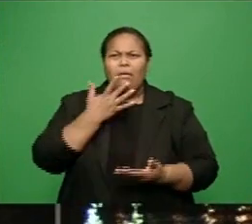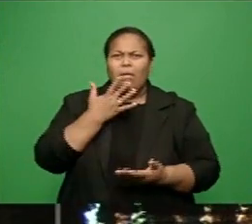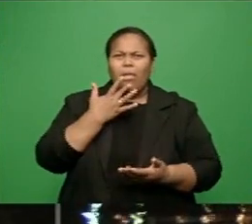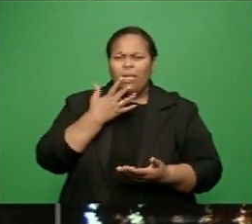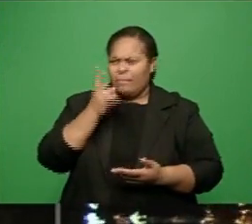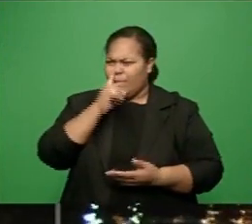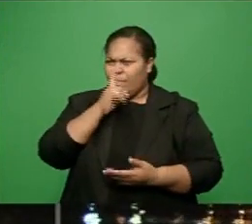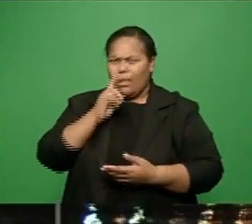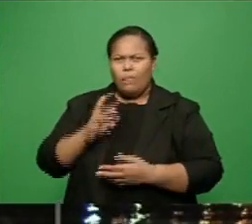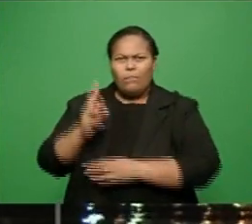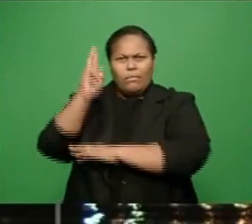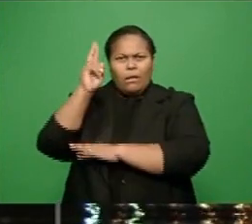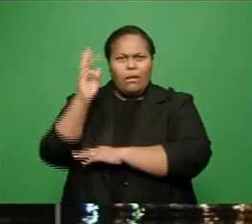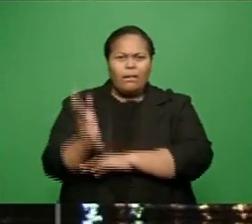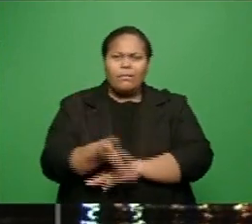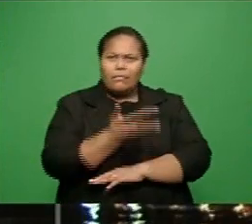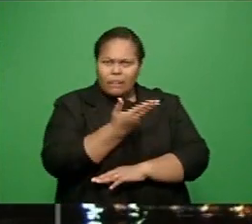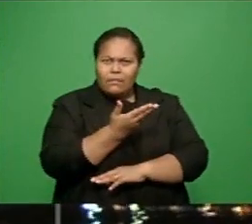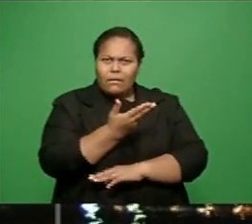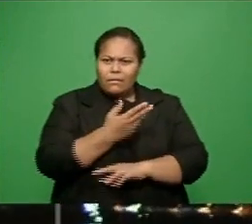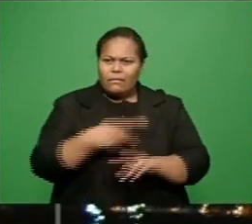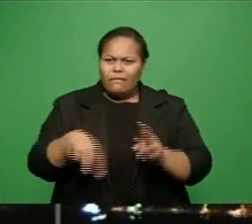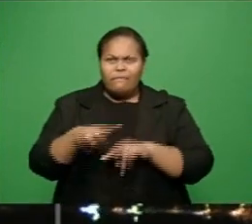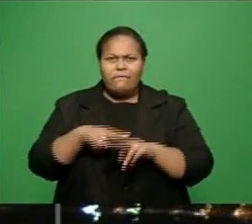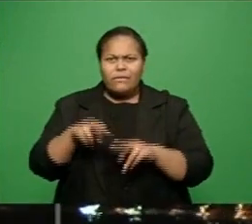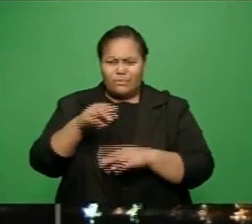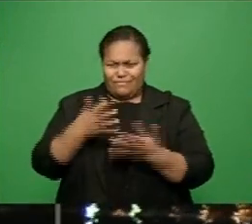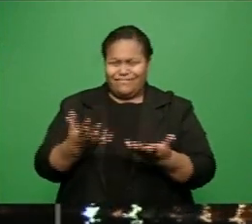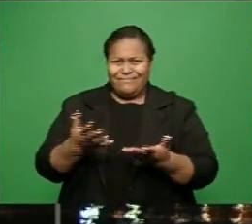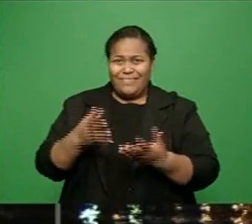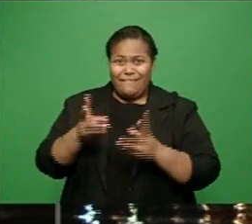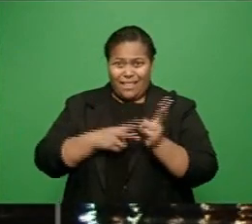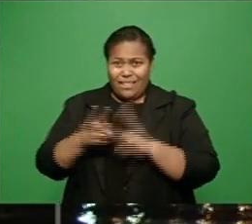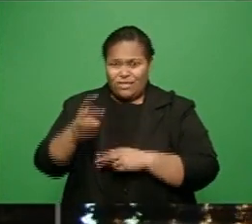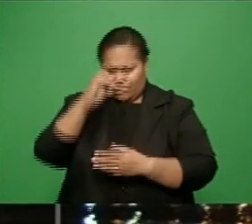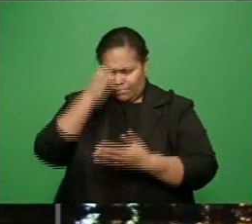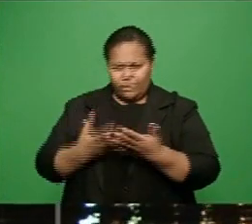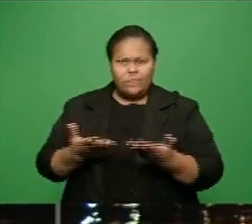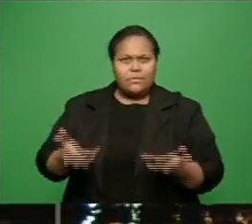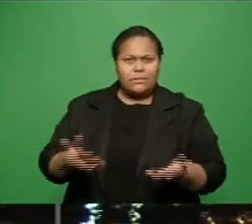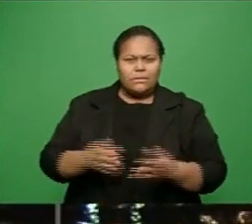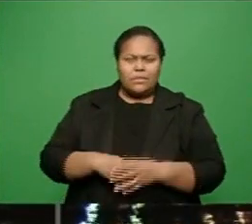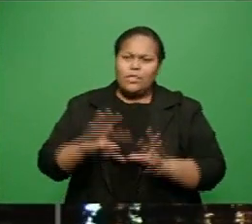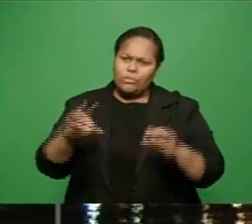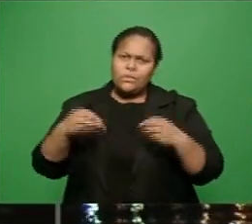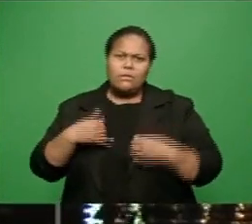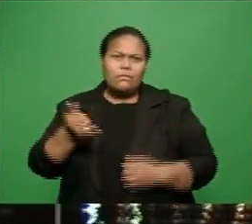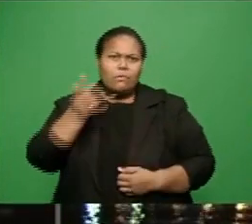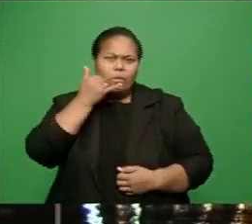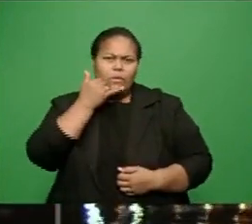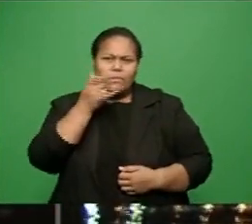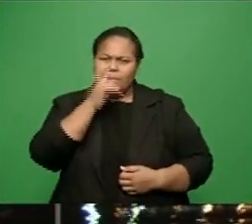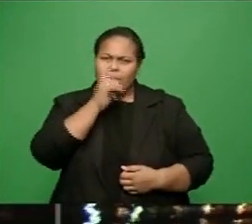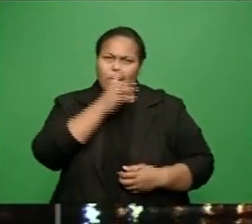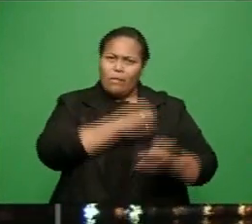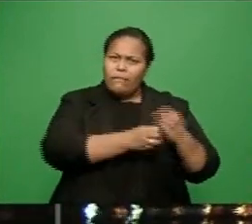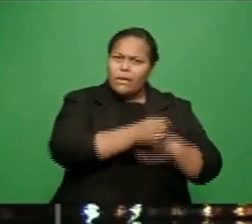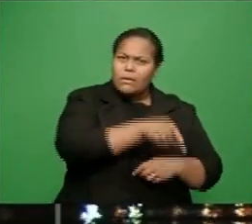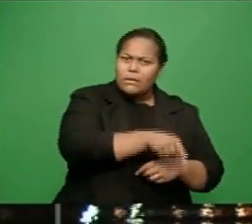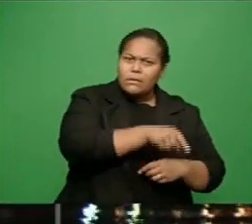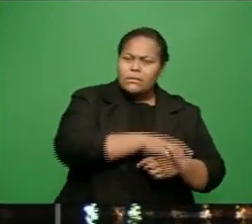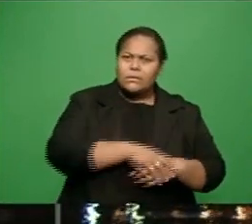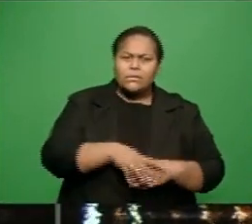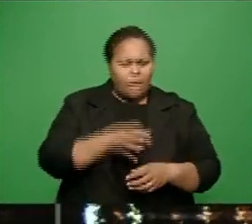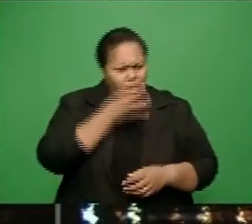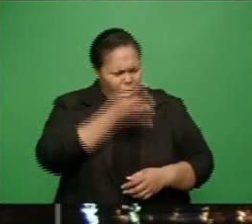public, especially those in villages. The Legion's Fiji office says they have received calls from people making inquiries after being approached